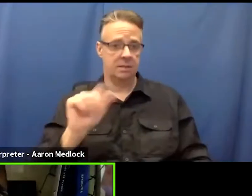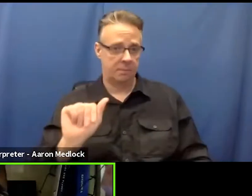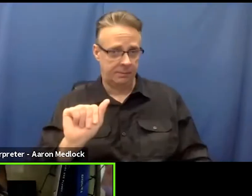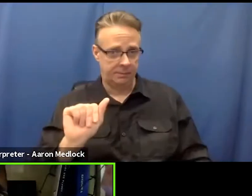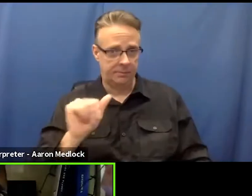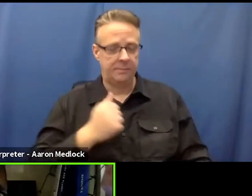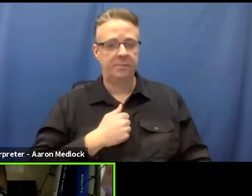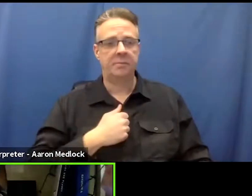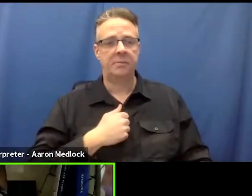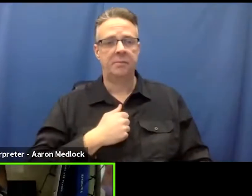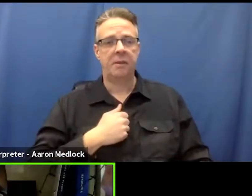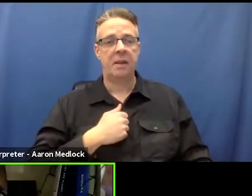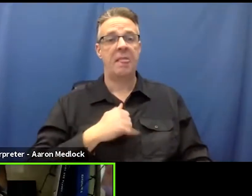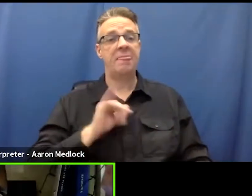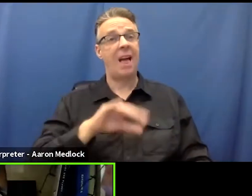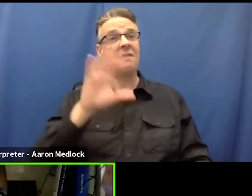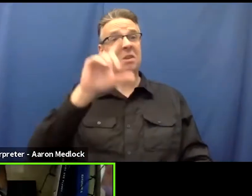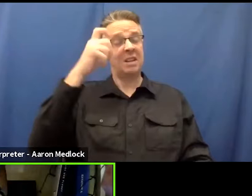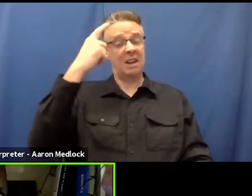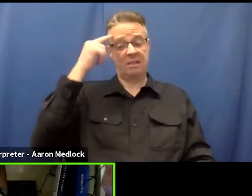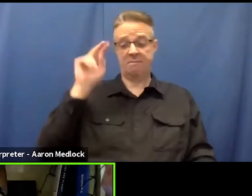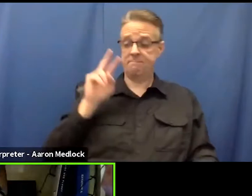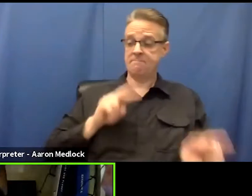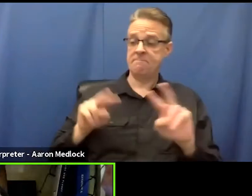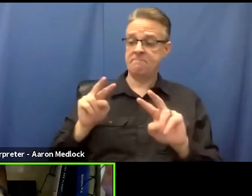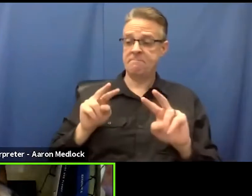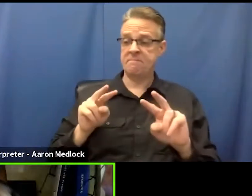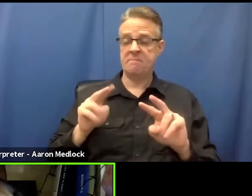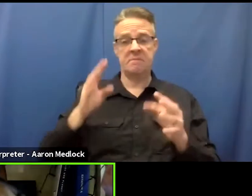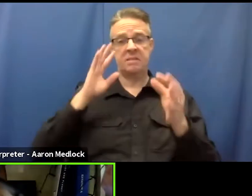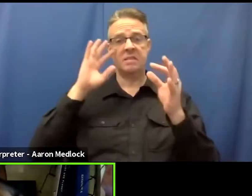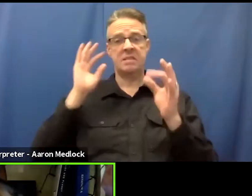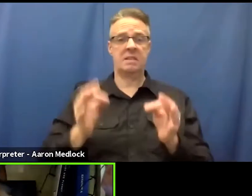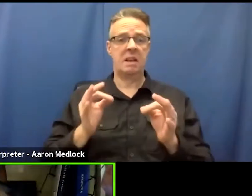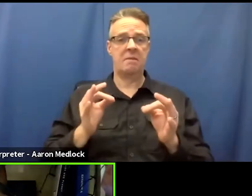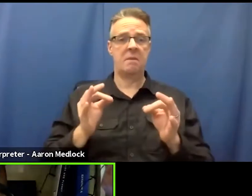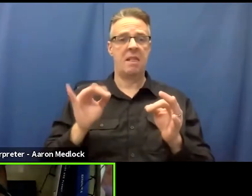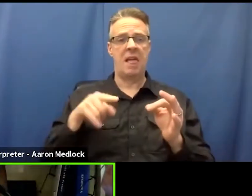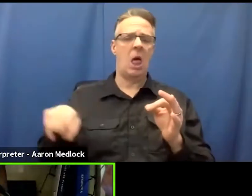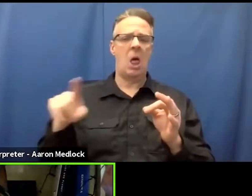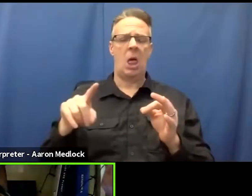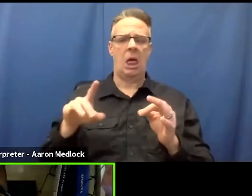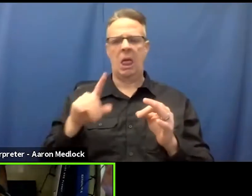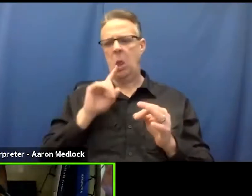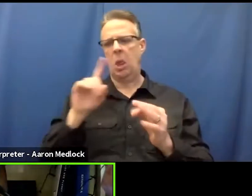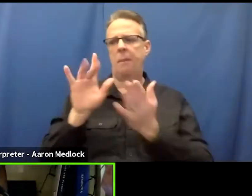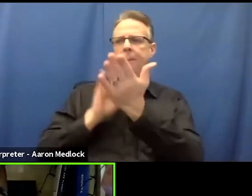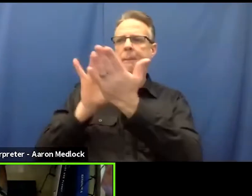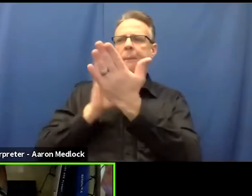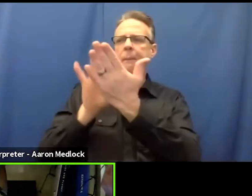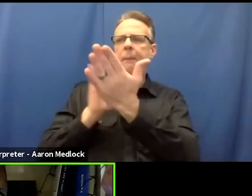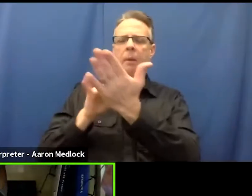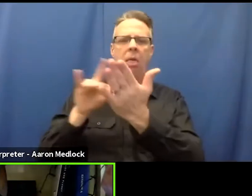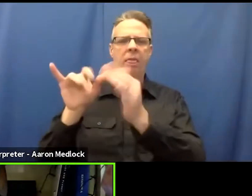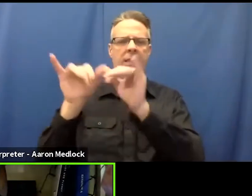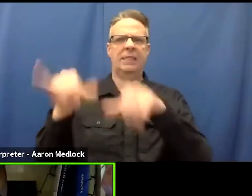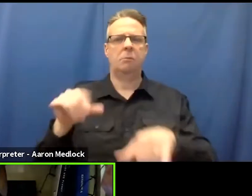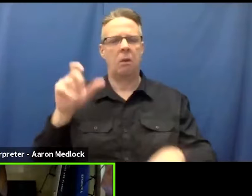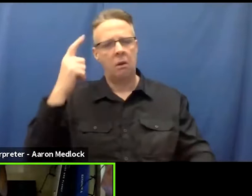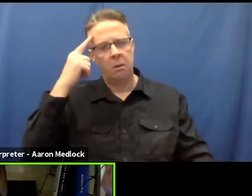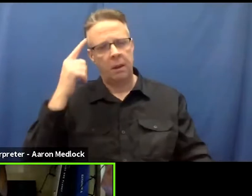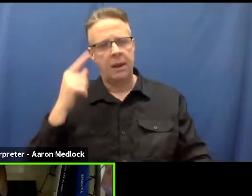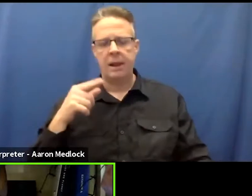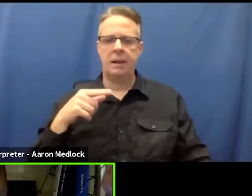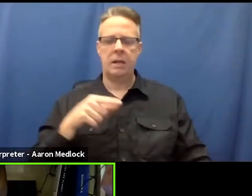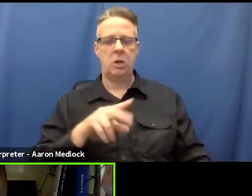But the Conservative government decided that that meant people were scamming the system, And they used the